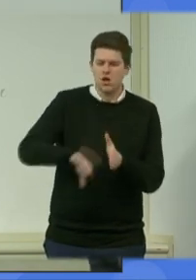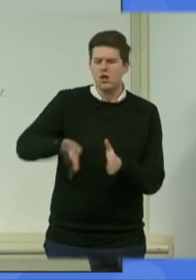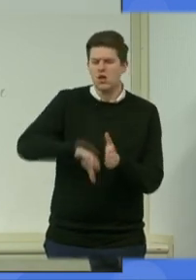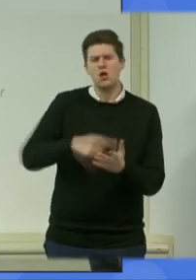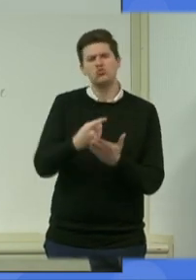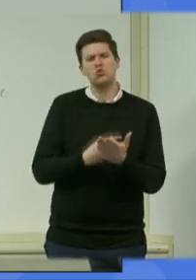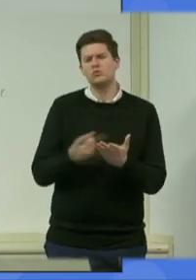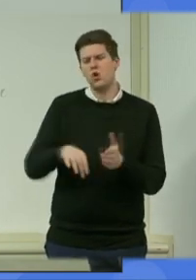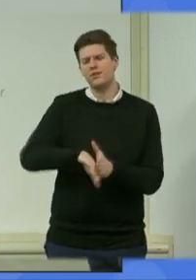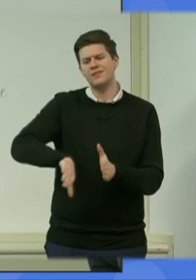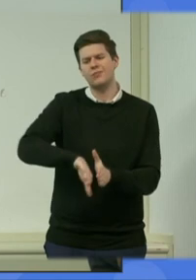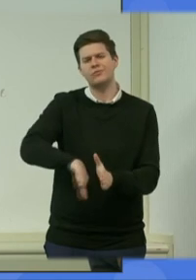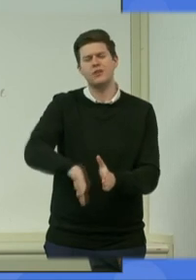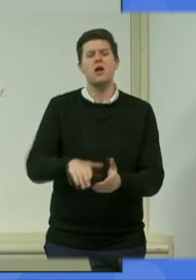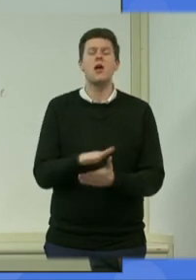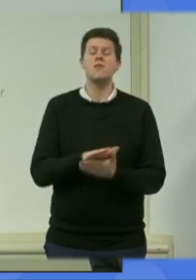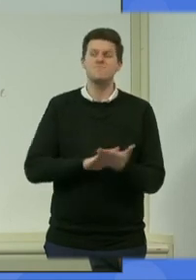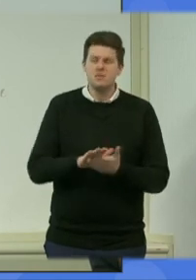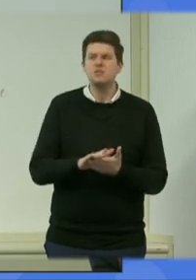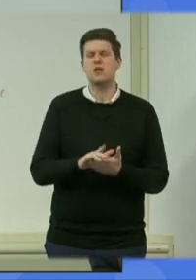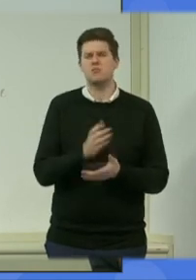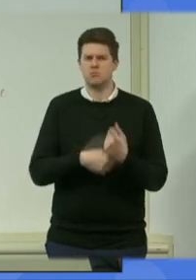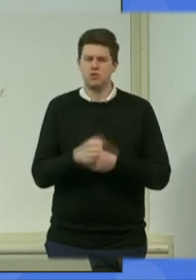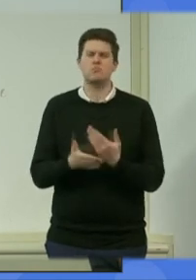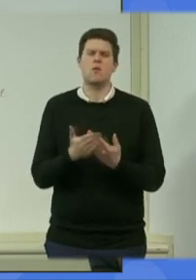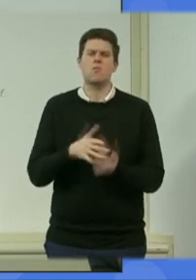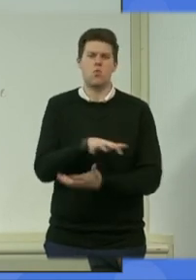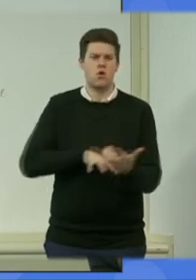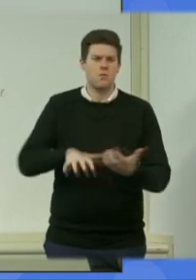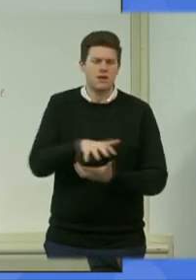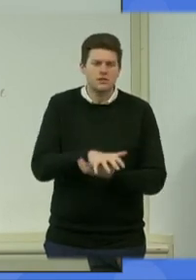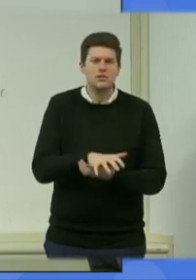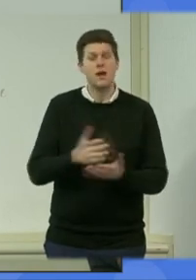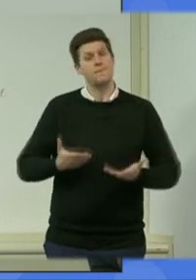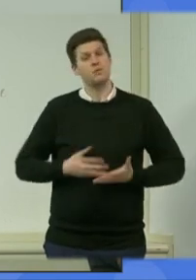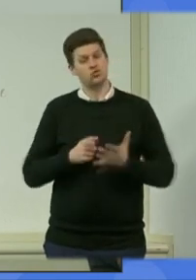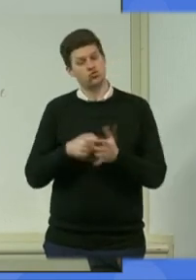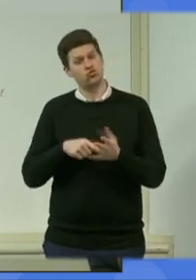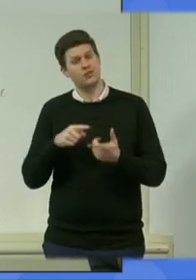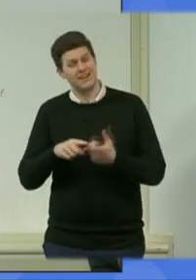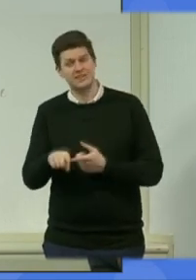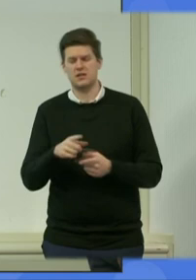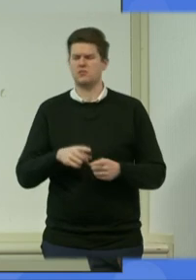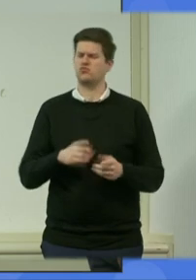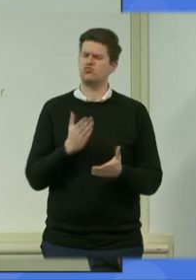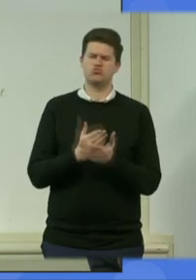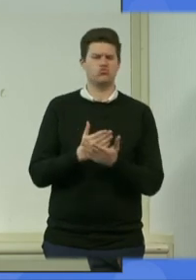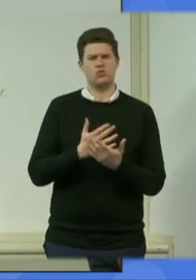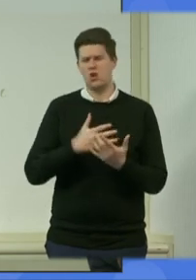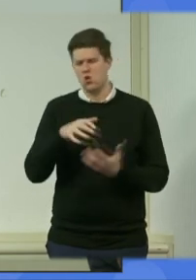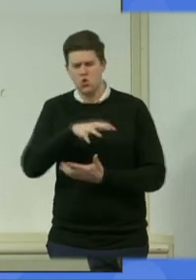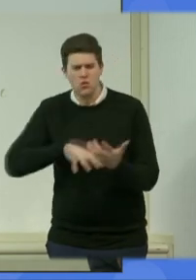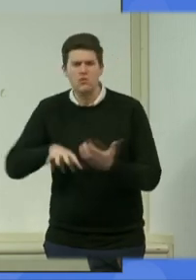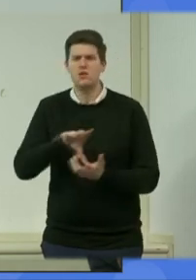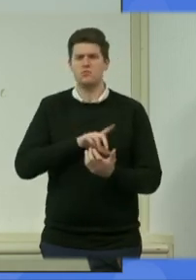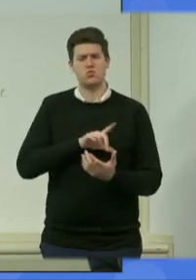Same, and sort of jumping back slightly to business rates tax, but business rates is immensely complex because there's about 50 different types of exemptions, and